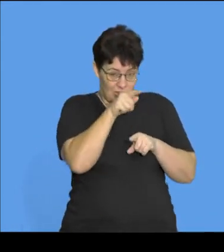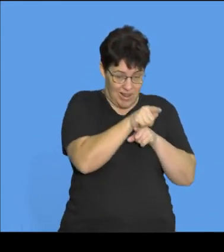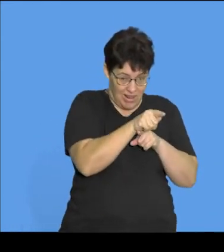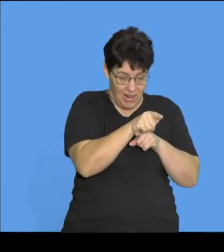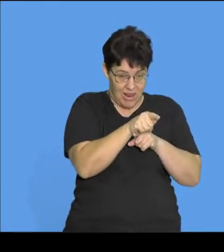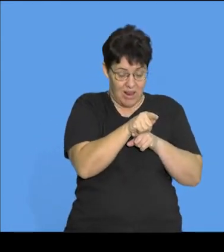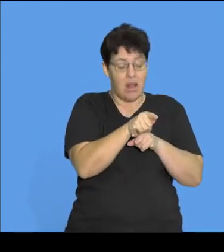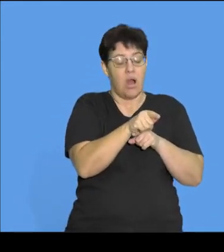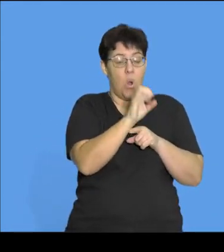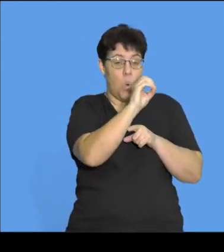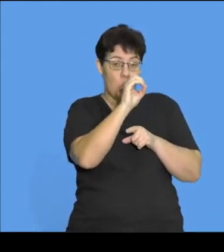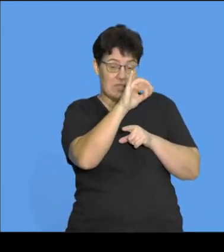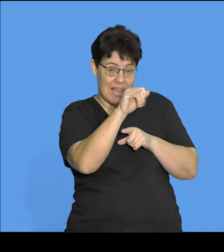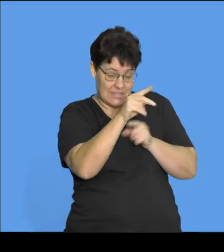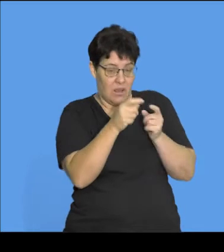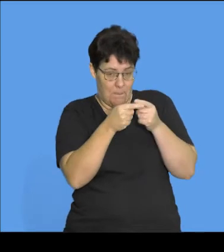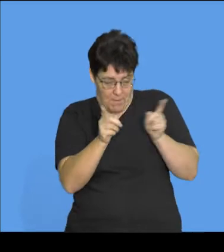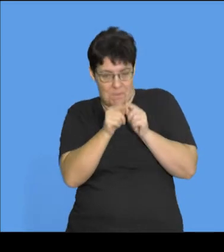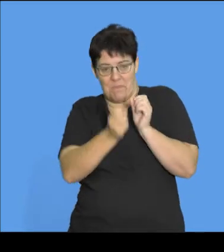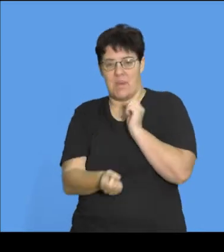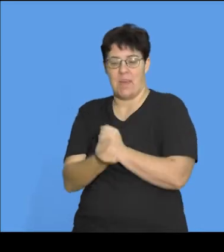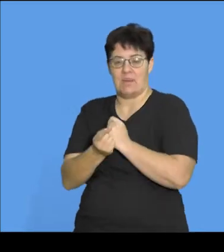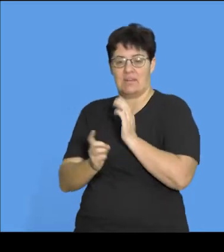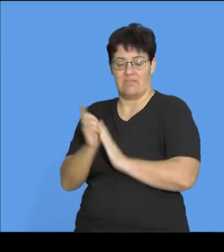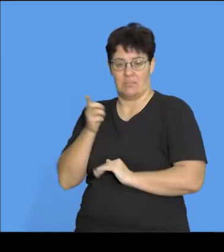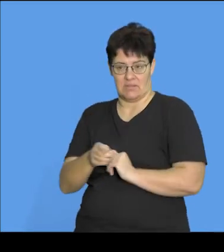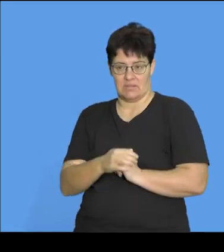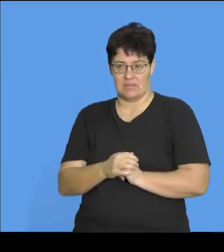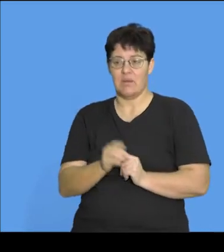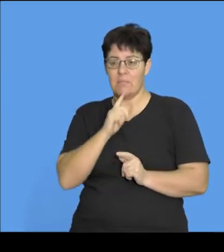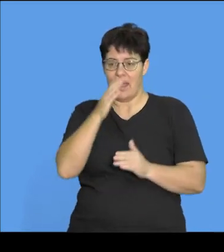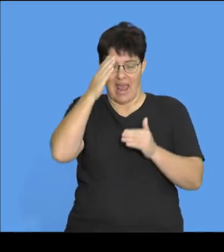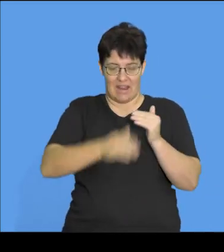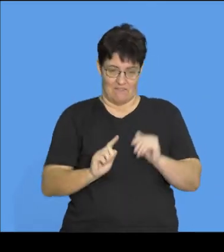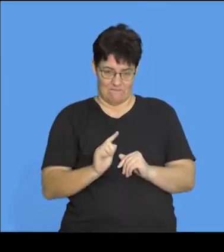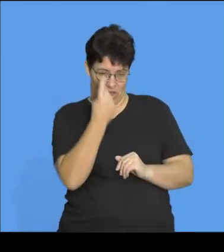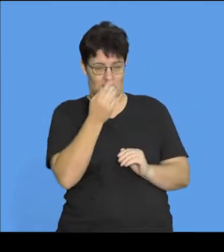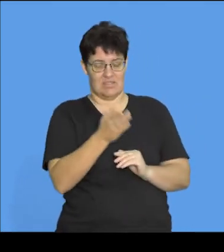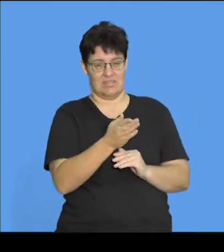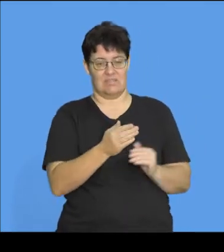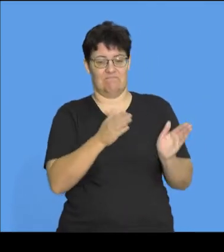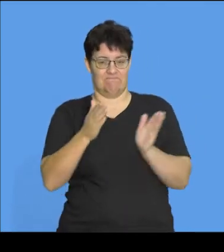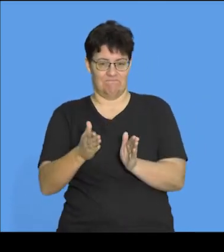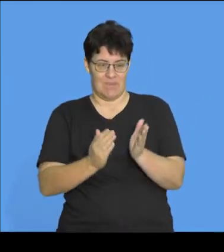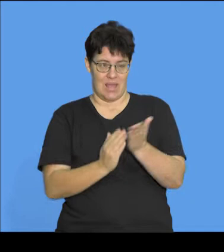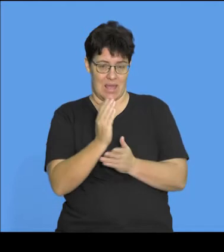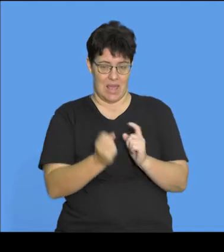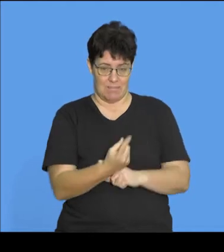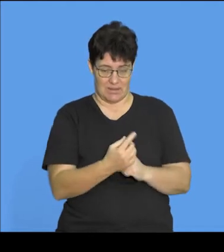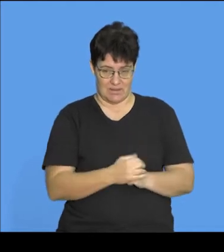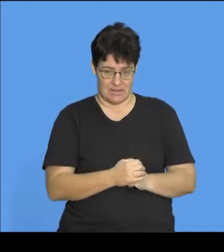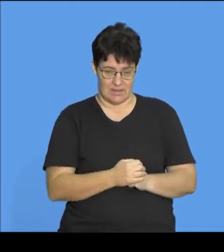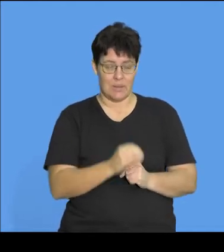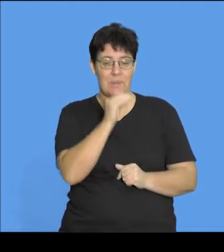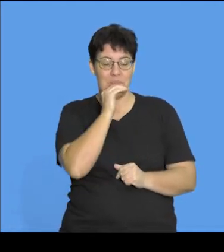oocyte. This occurs at the end of the first meiotic division. Okay, and so that points to the